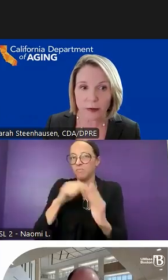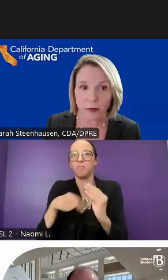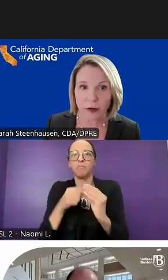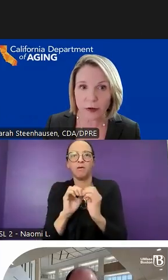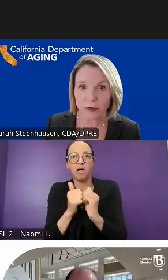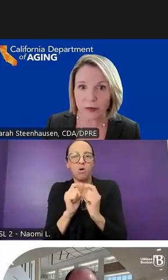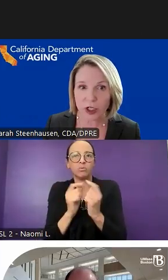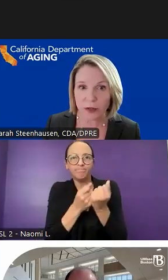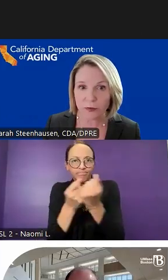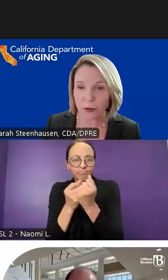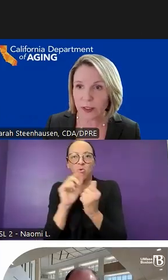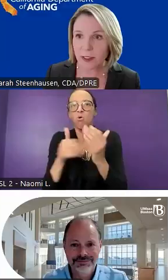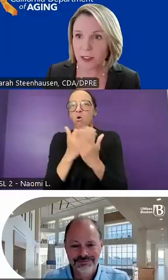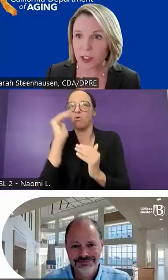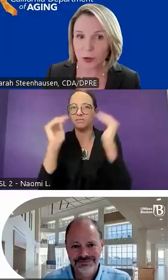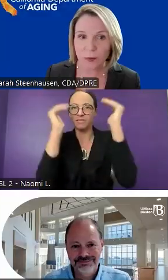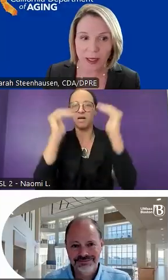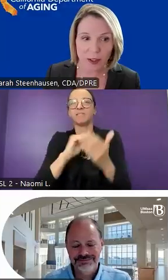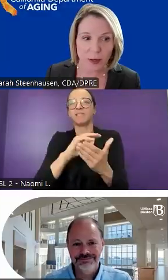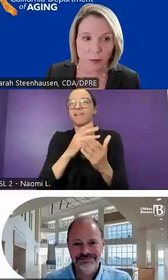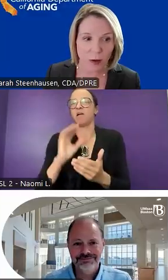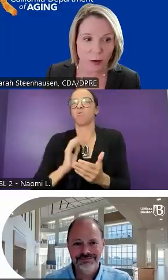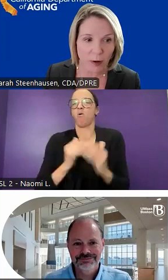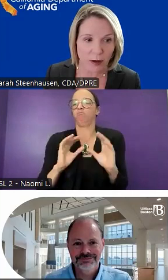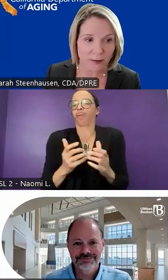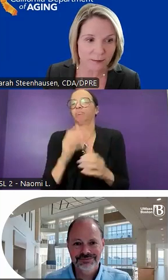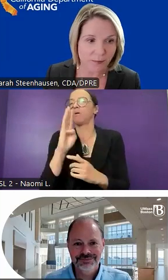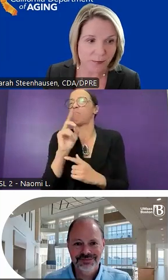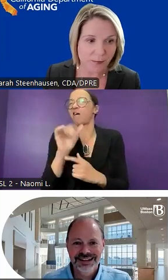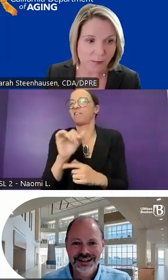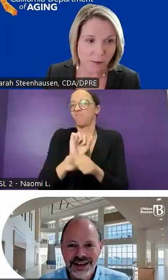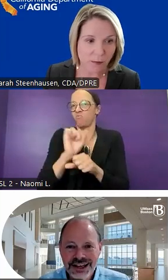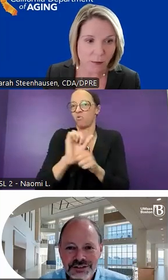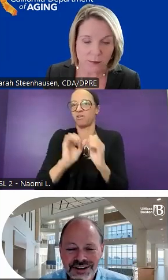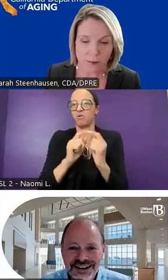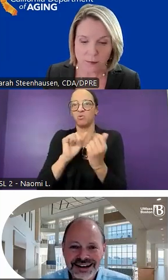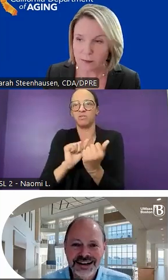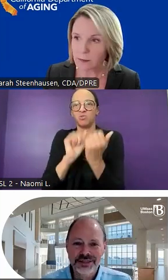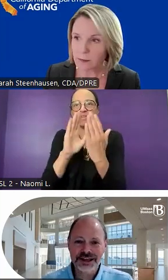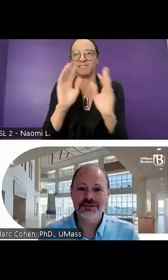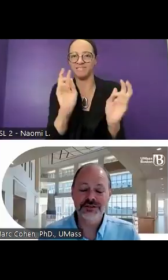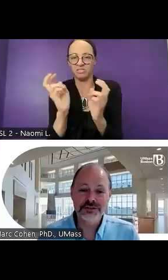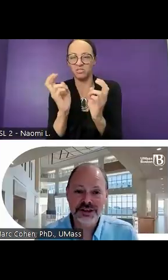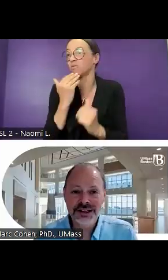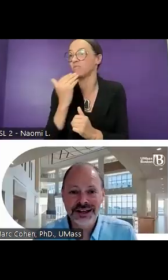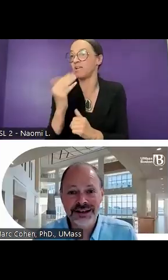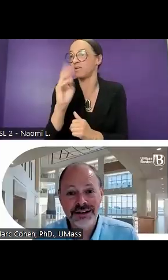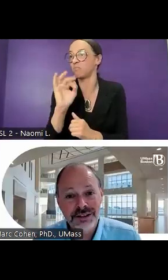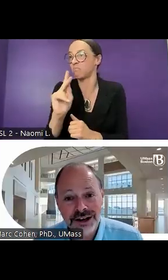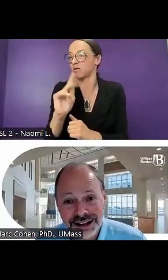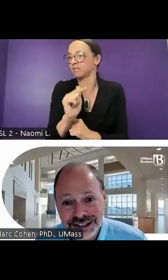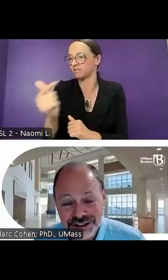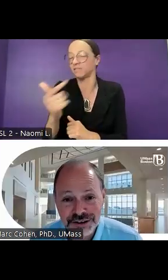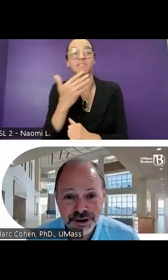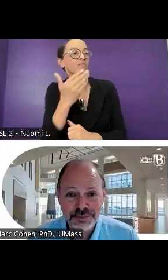underway is under this initiative to address this issue. Thank you, and welcome, Mark. Thank you, Sarah, and thank you, Susan, and